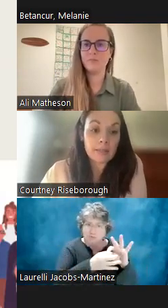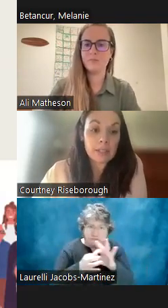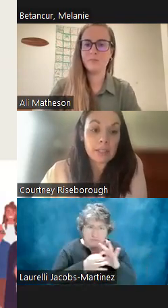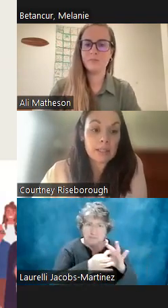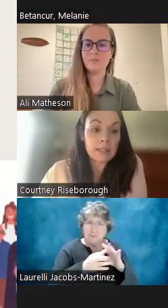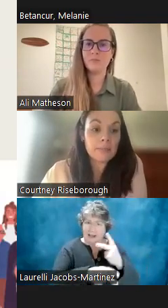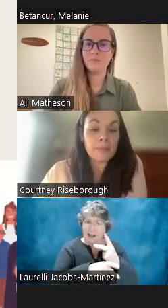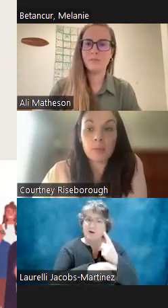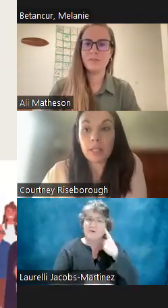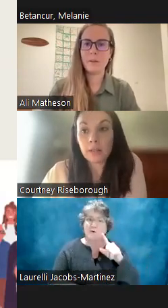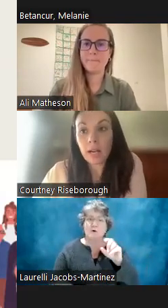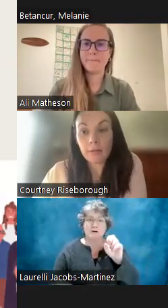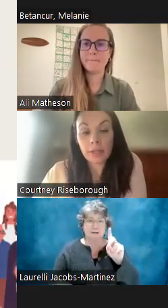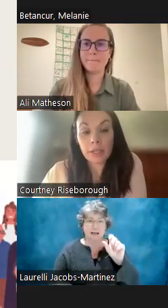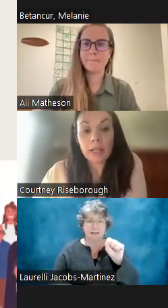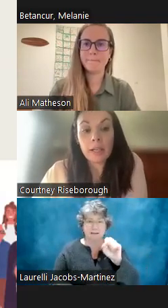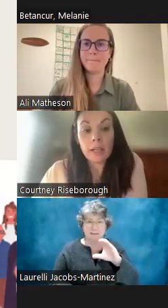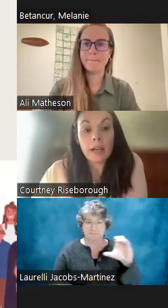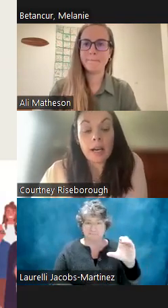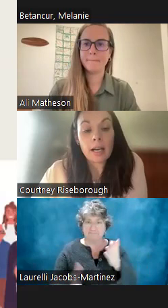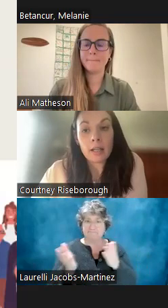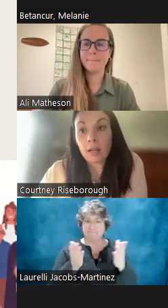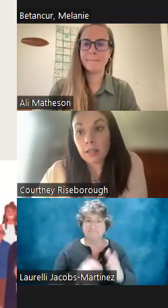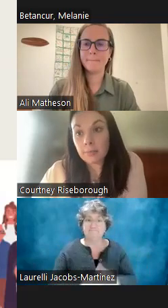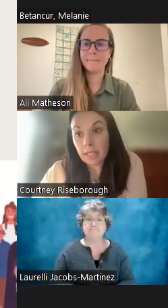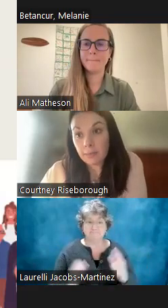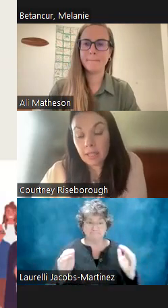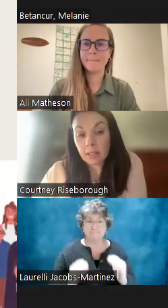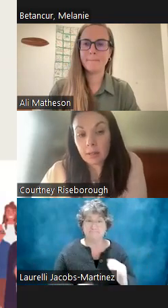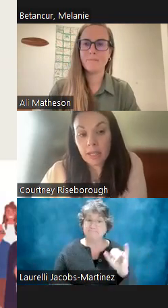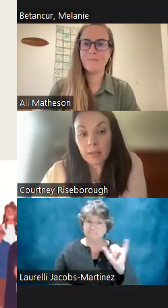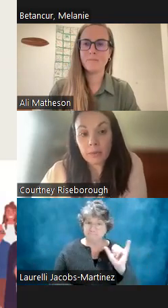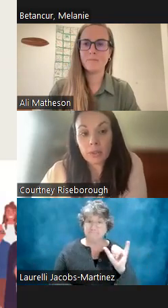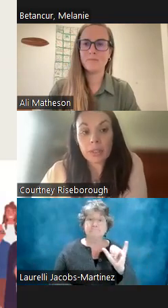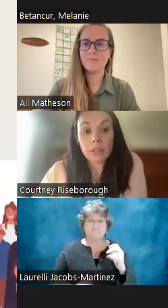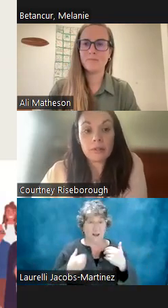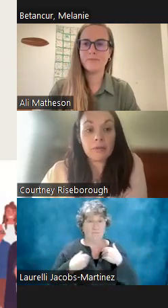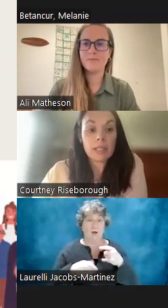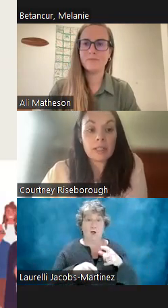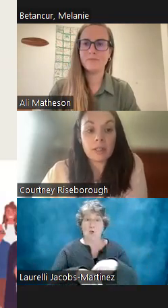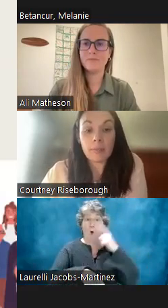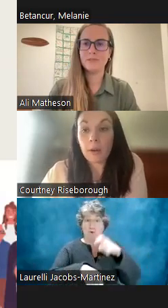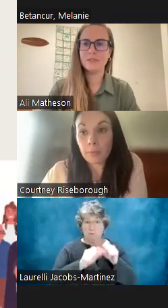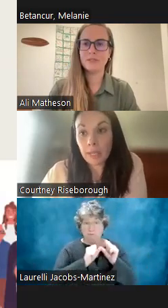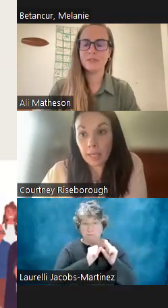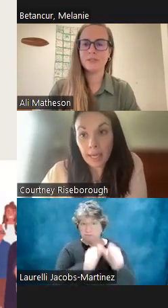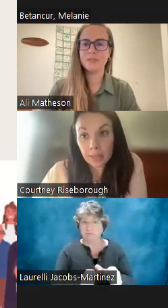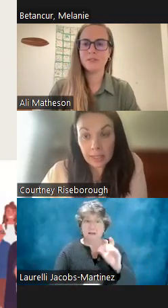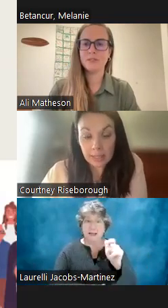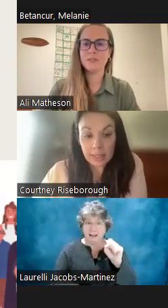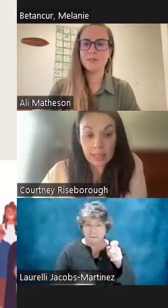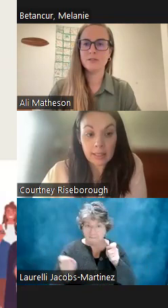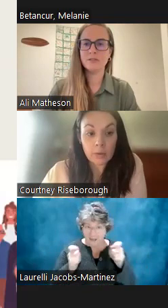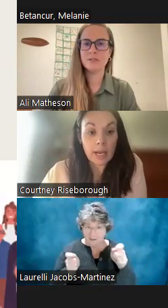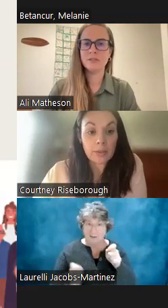DASAC services. And we also offer long-term case management, which could include financial empowerment,